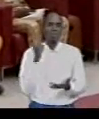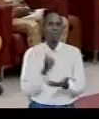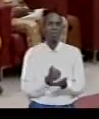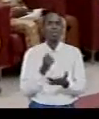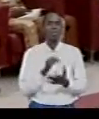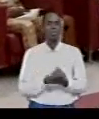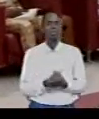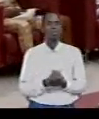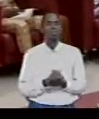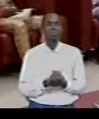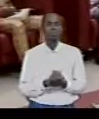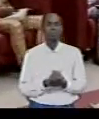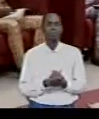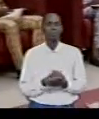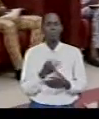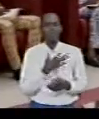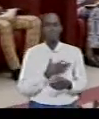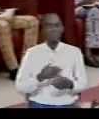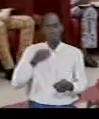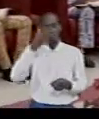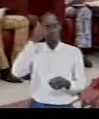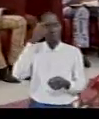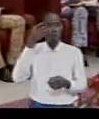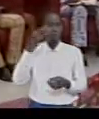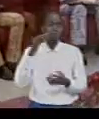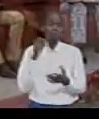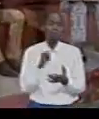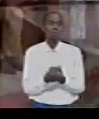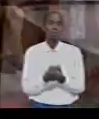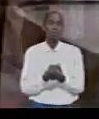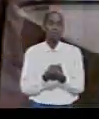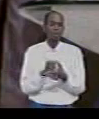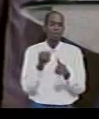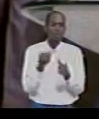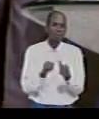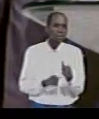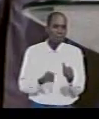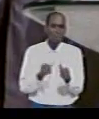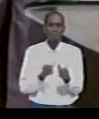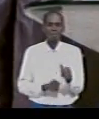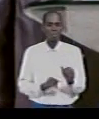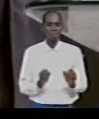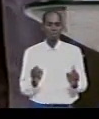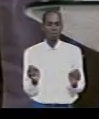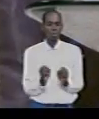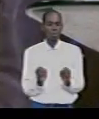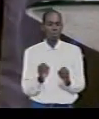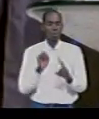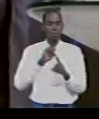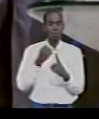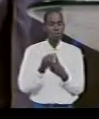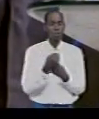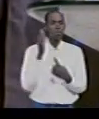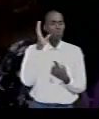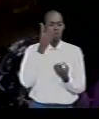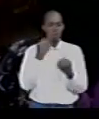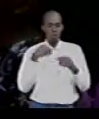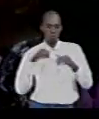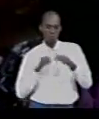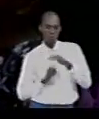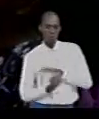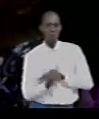Amen. And because of that, every threatening situation will come under your